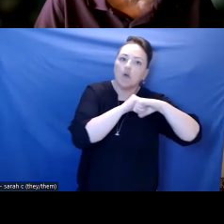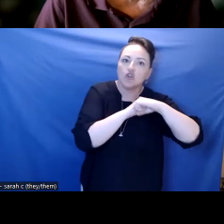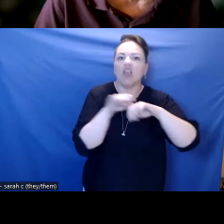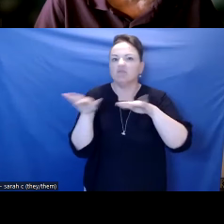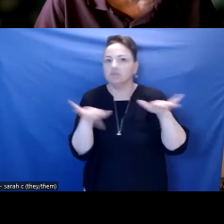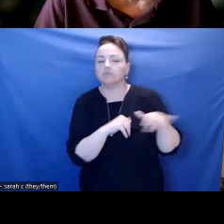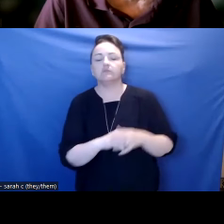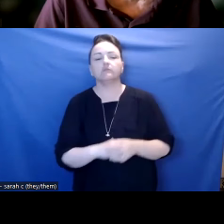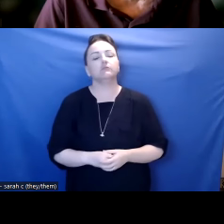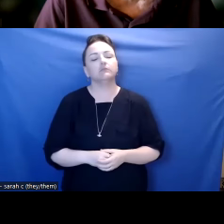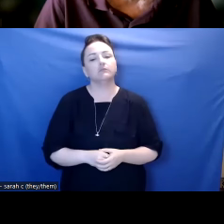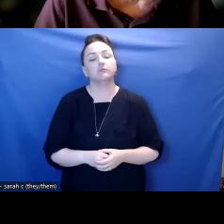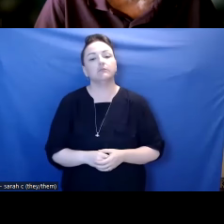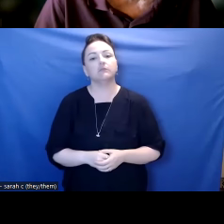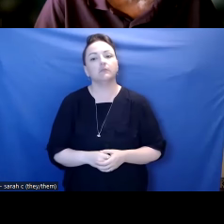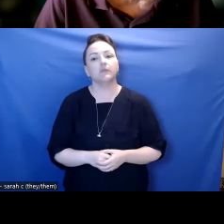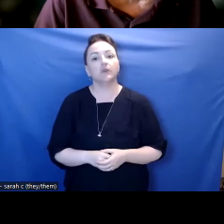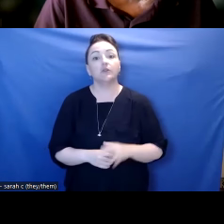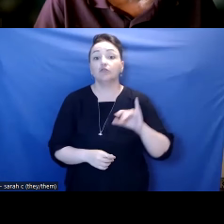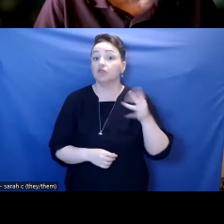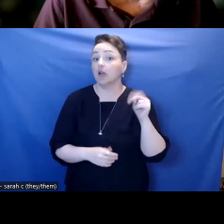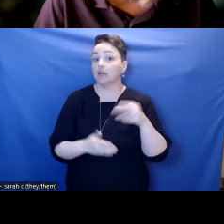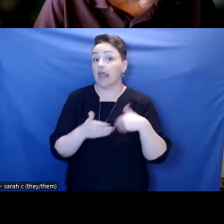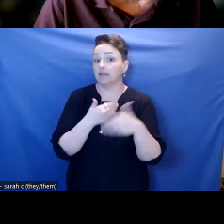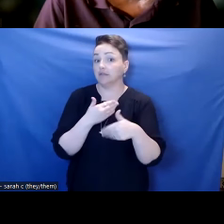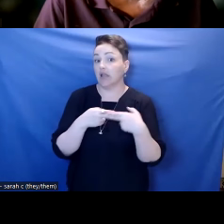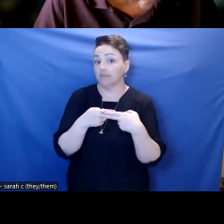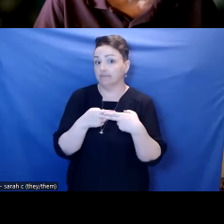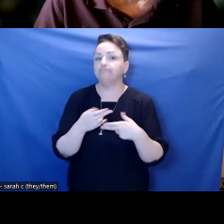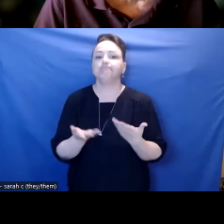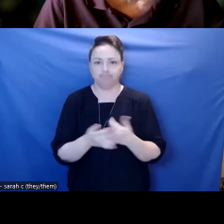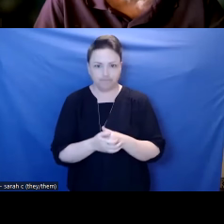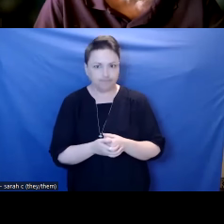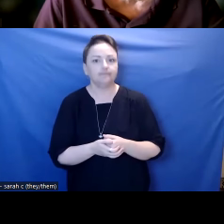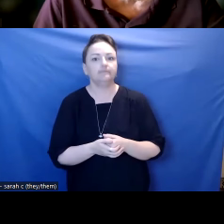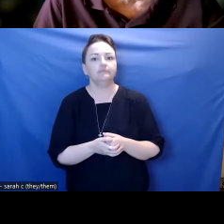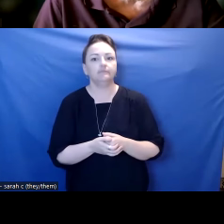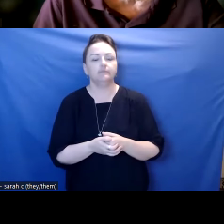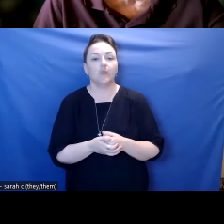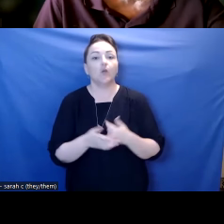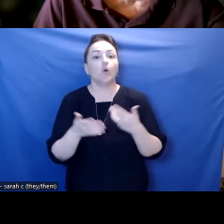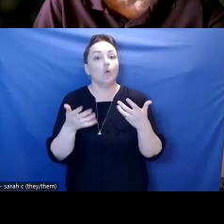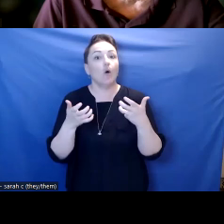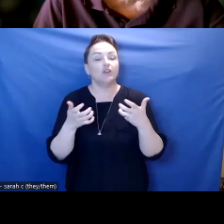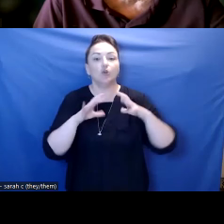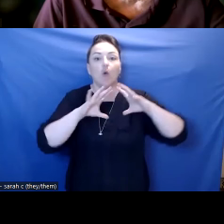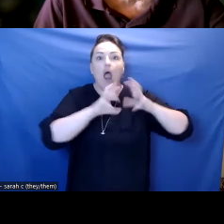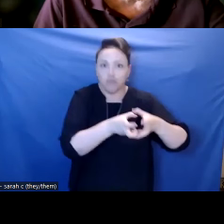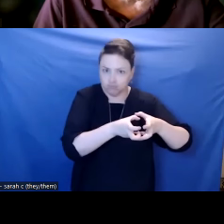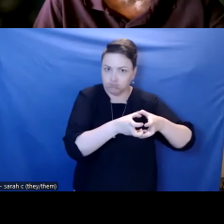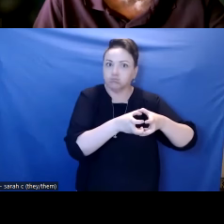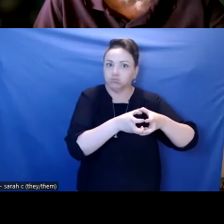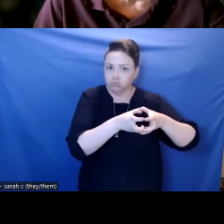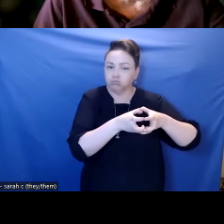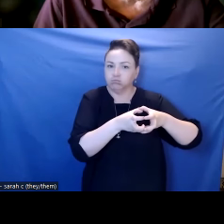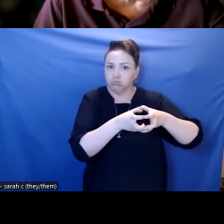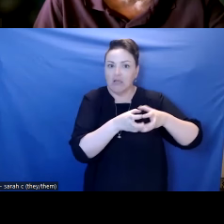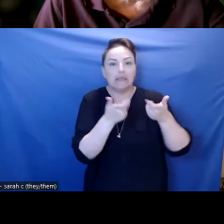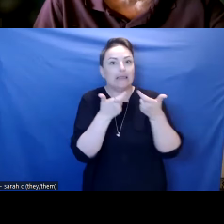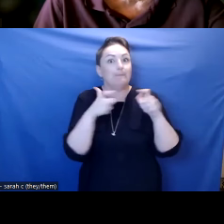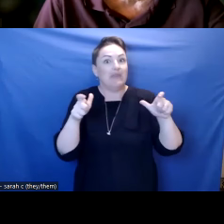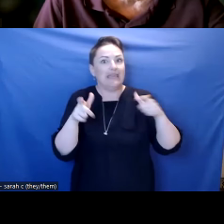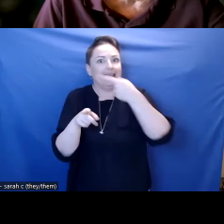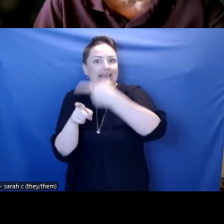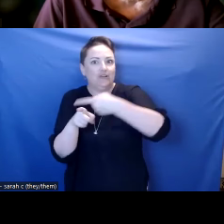was, Jonathan, go to the next slide, was to concentrate them in centers at the big intersections, the